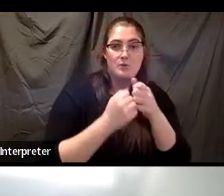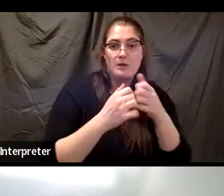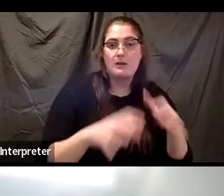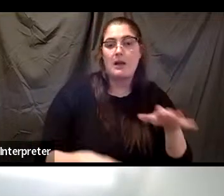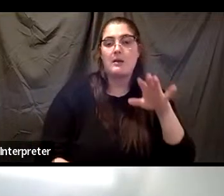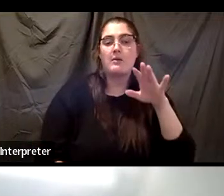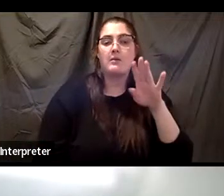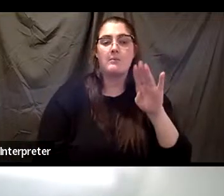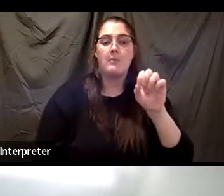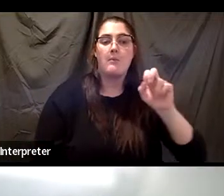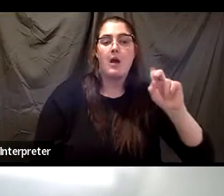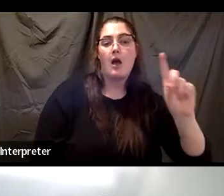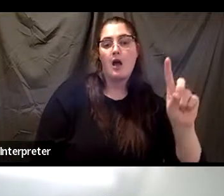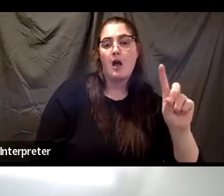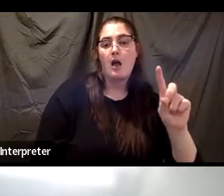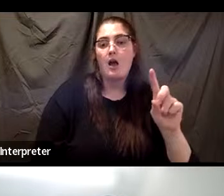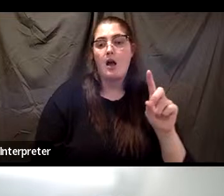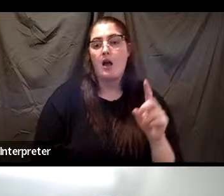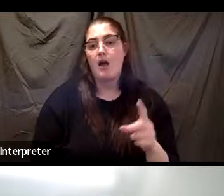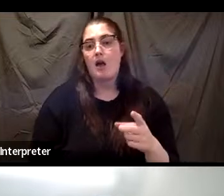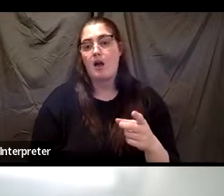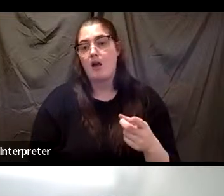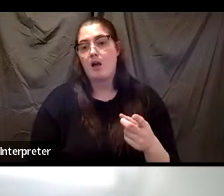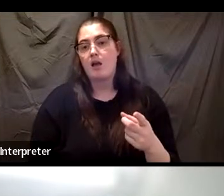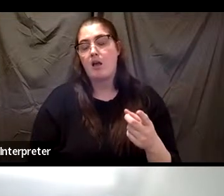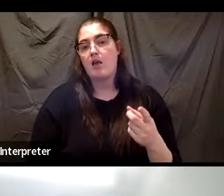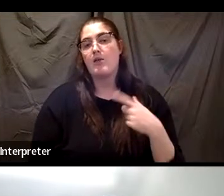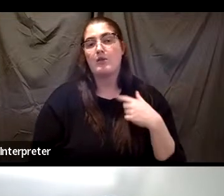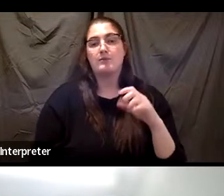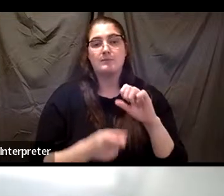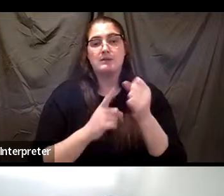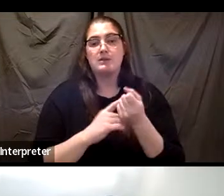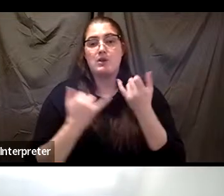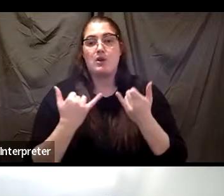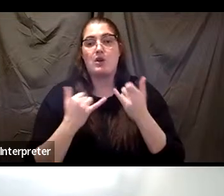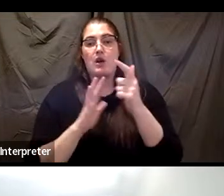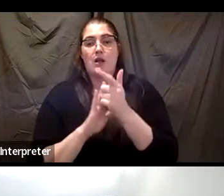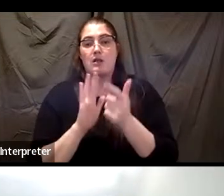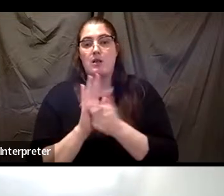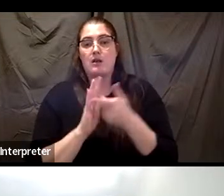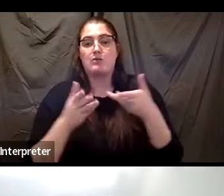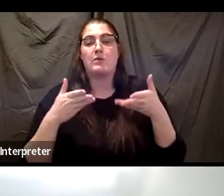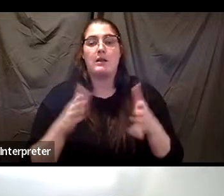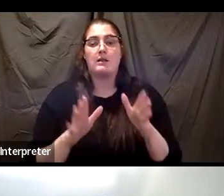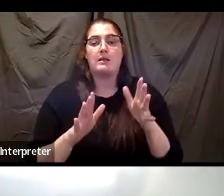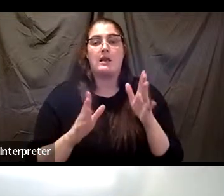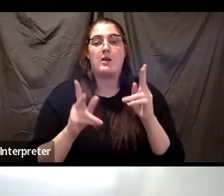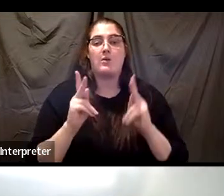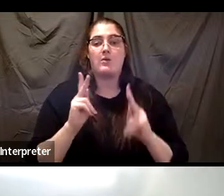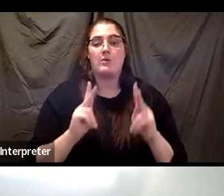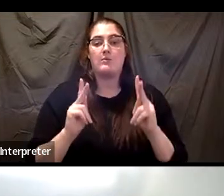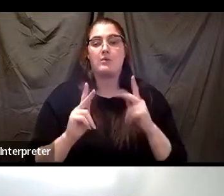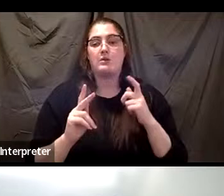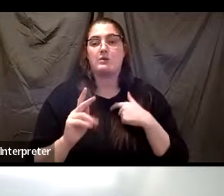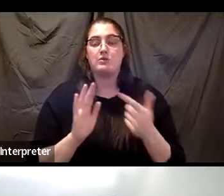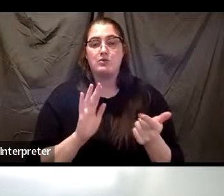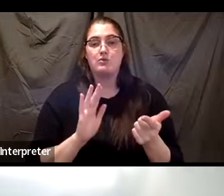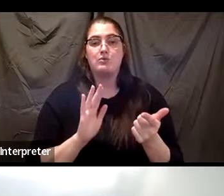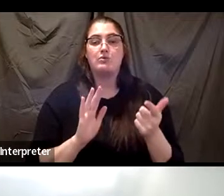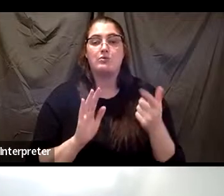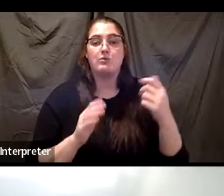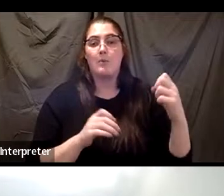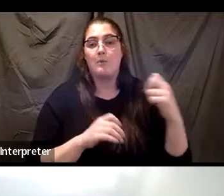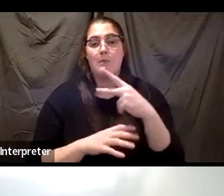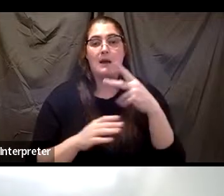There's just there's a loophole in our current laws that would allow this suspect to actually, easily get back onto the streets and do the same